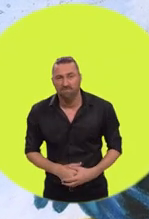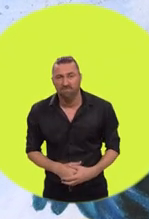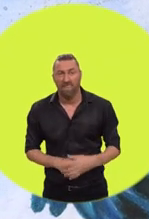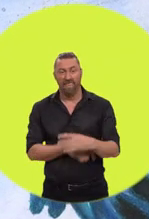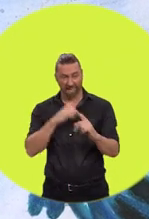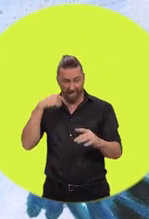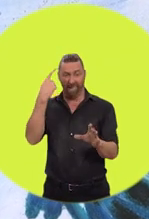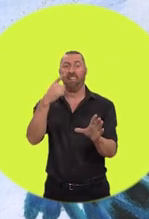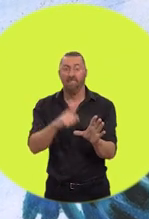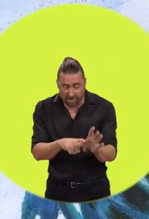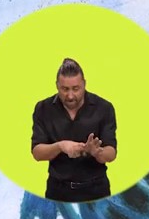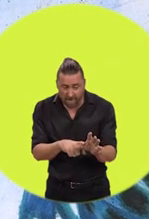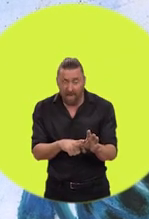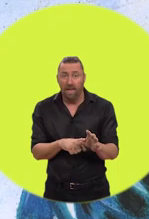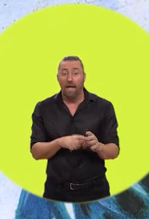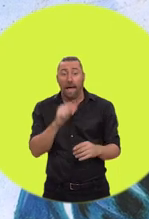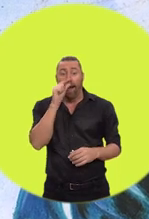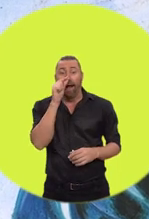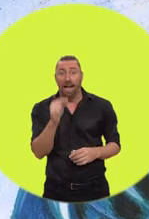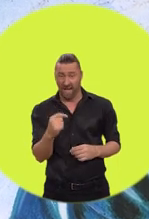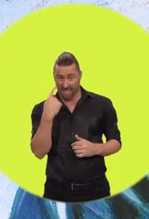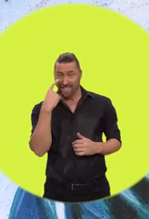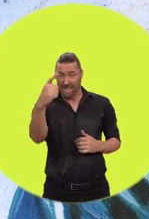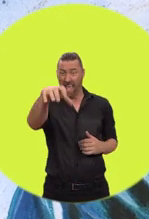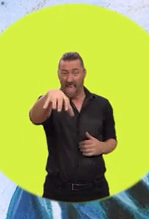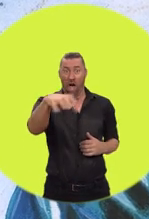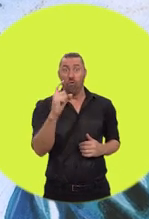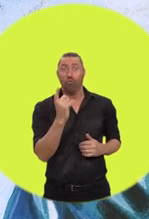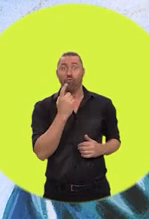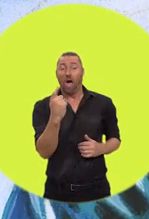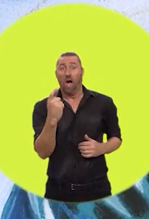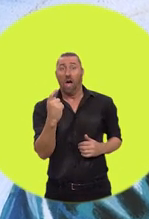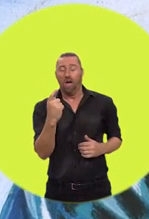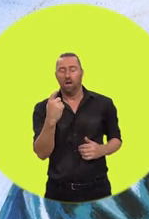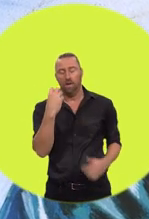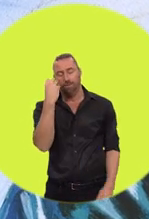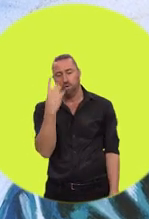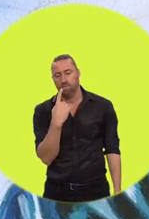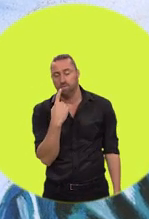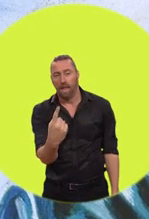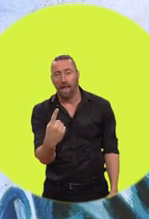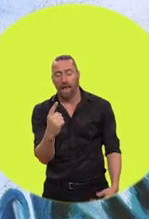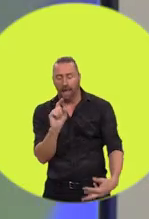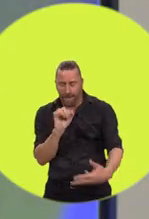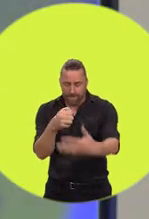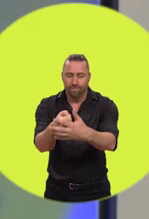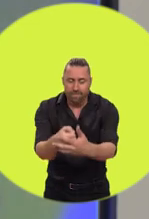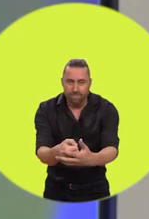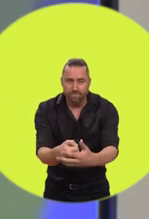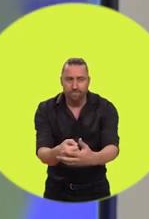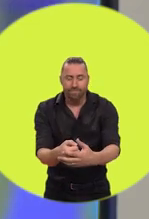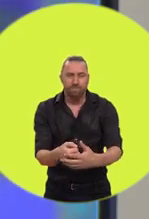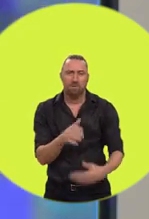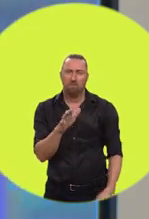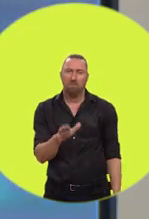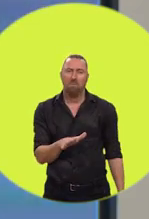Another time, Glitch forgot to mention a large rock was in their way. He was even sorrier. I'm a